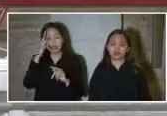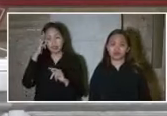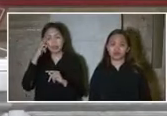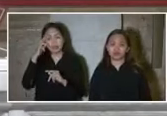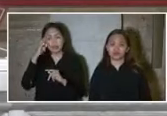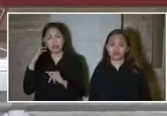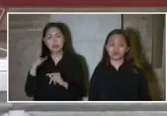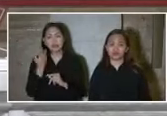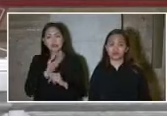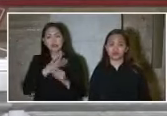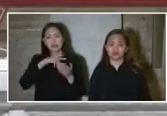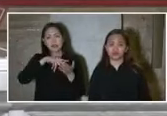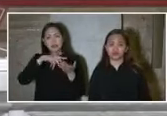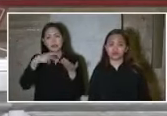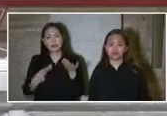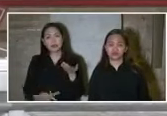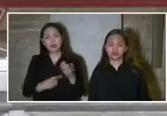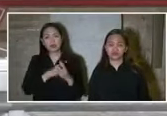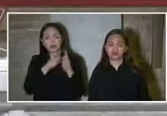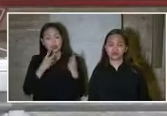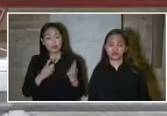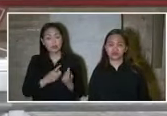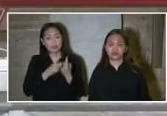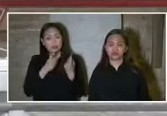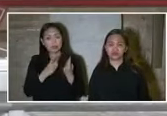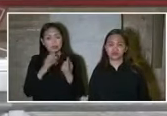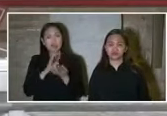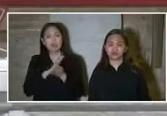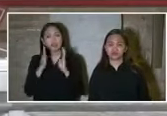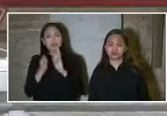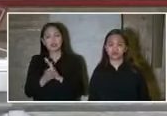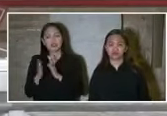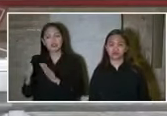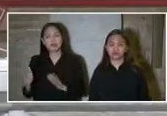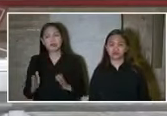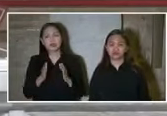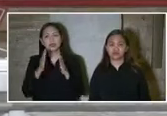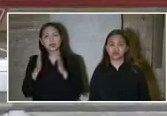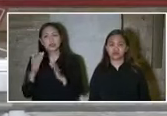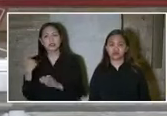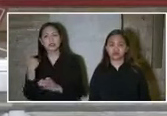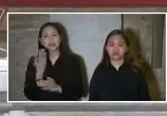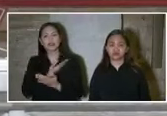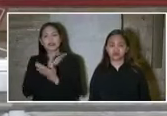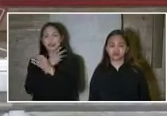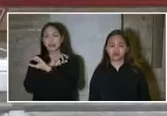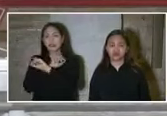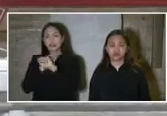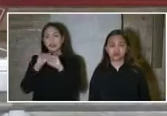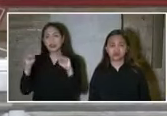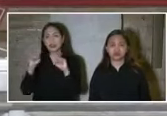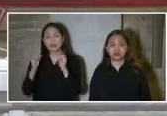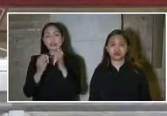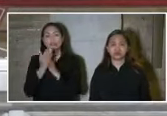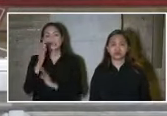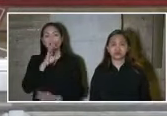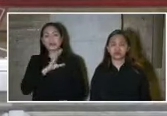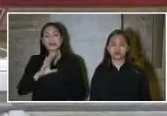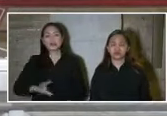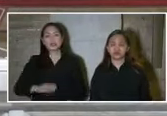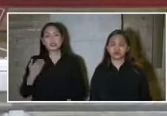our downfall might become the means of our salvation through Christ